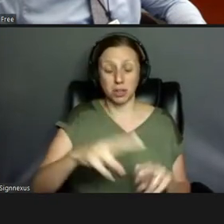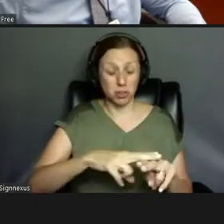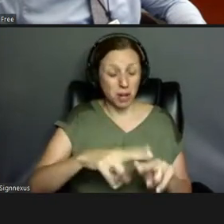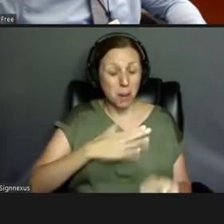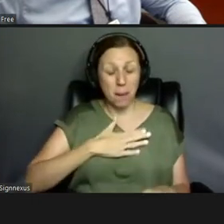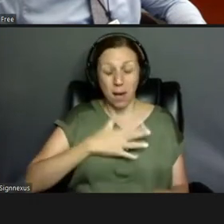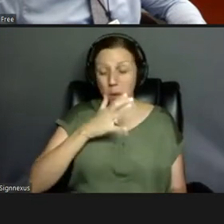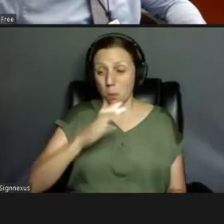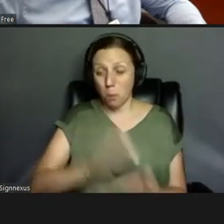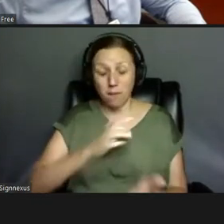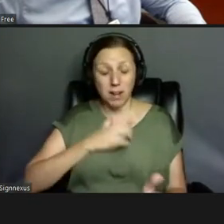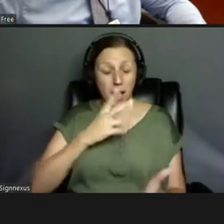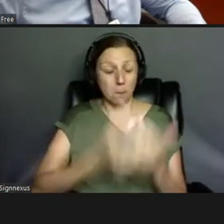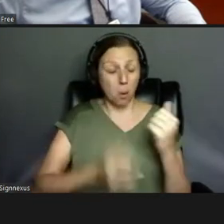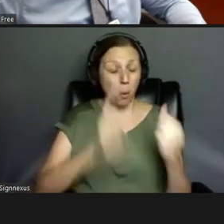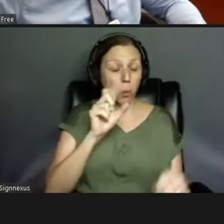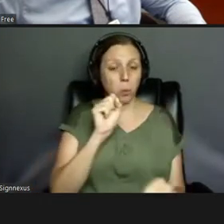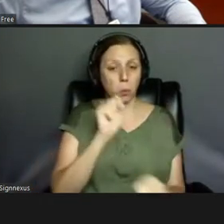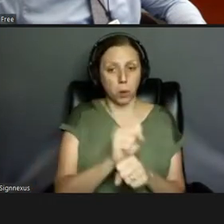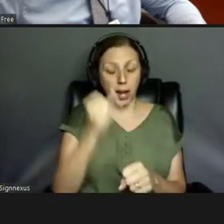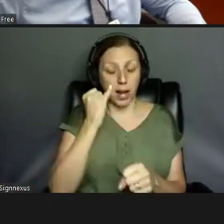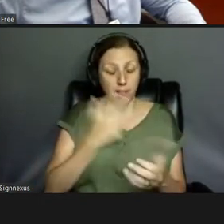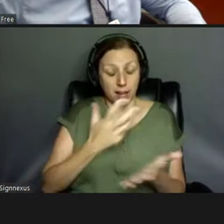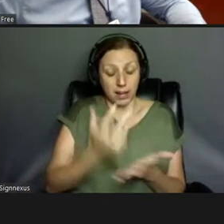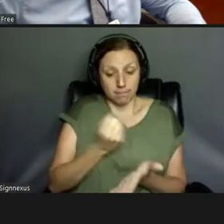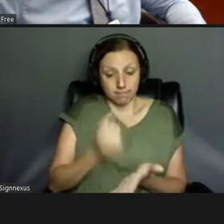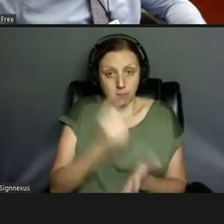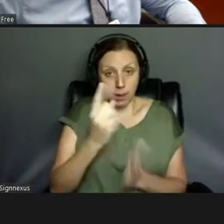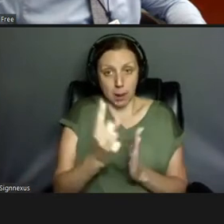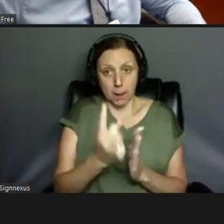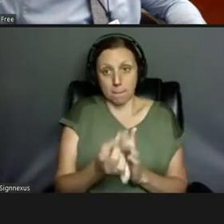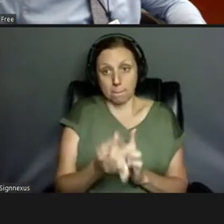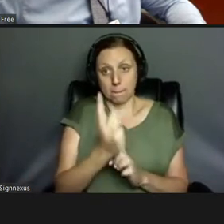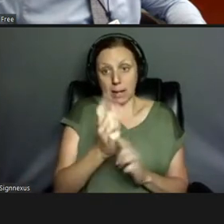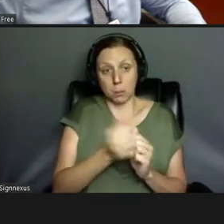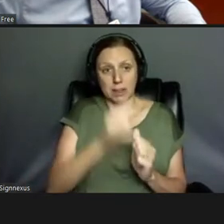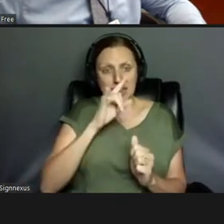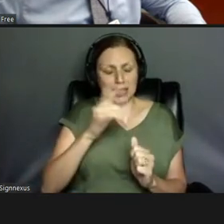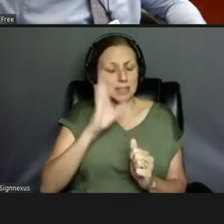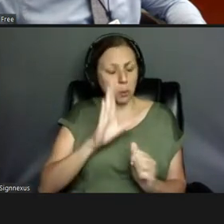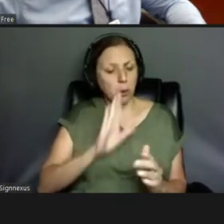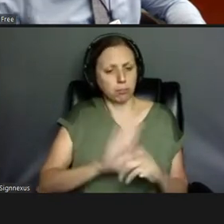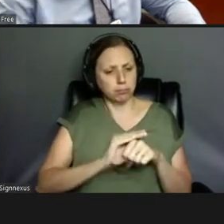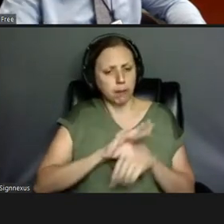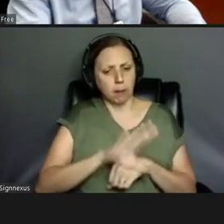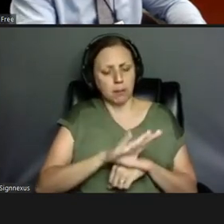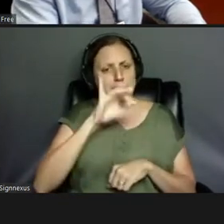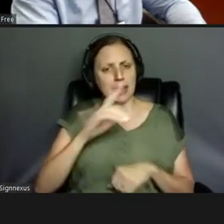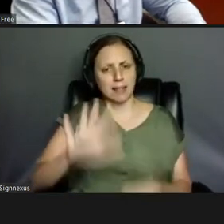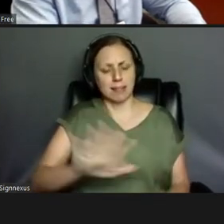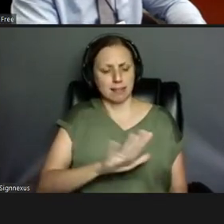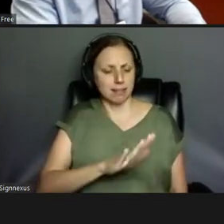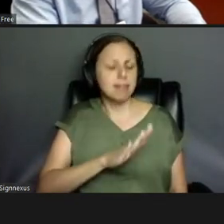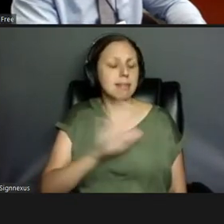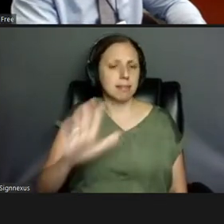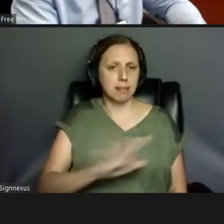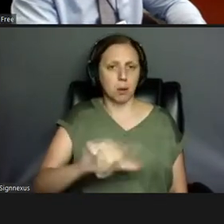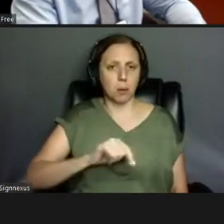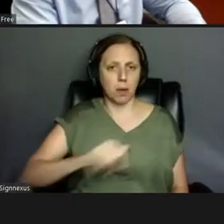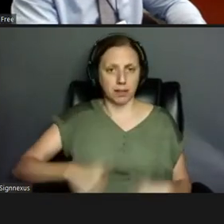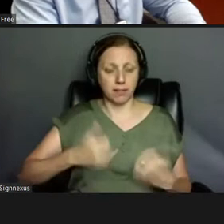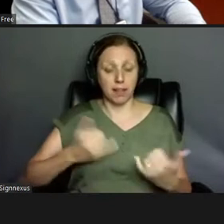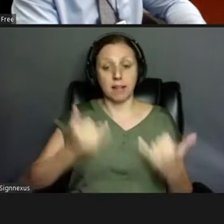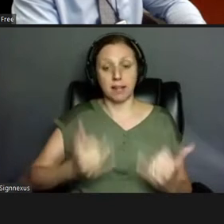with my kids more is their quality of life. I now take a train in the morning that takes 34 minutes to get into Penn